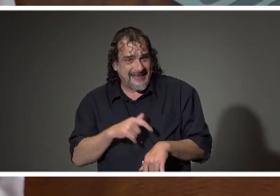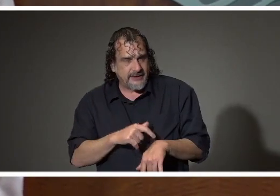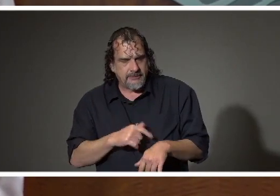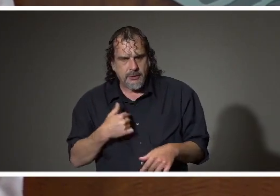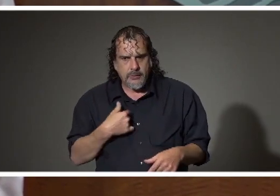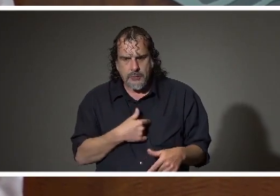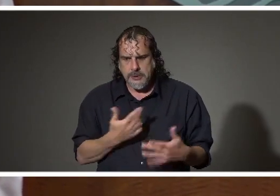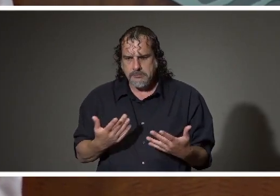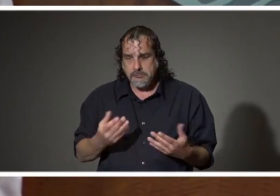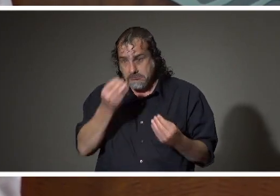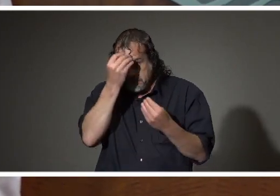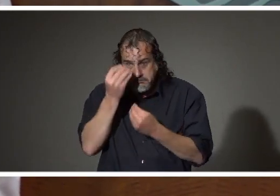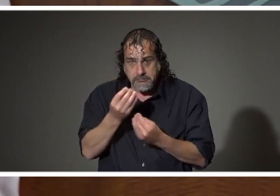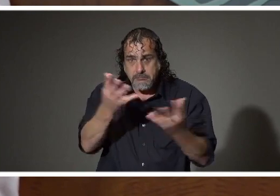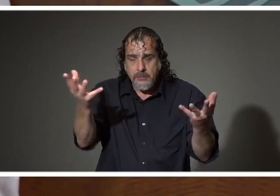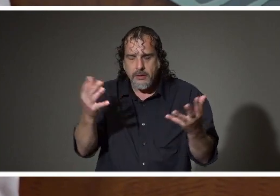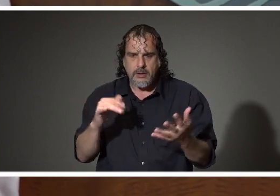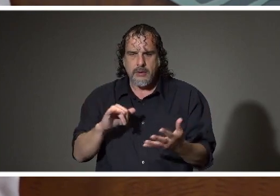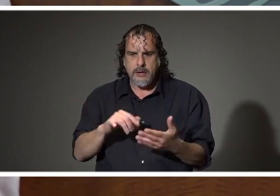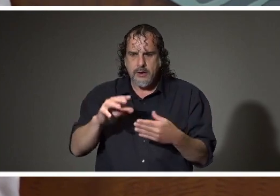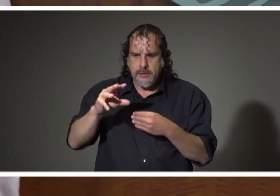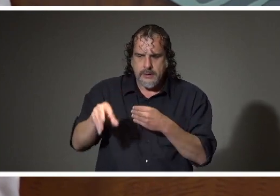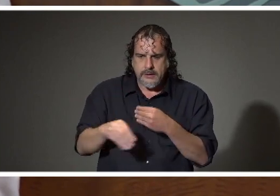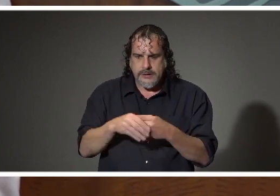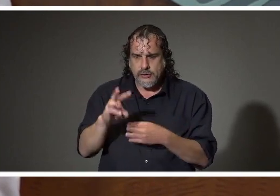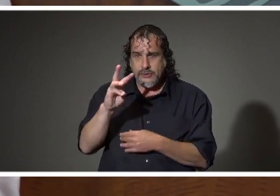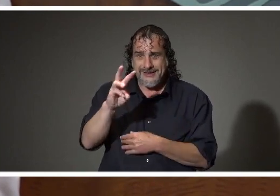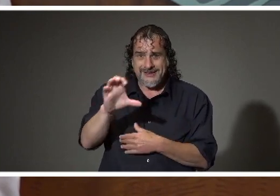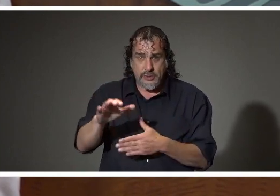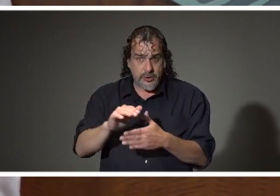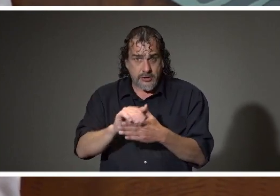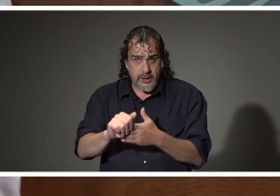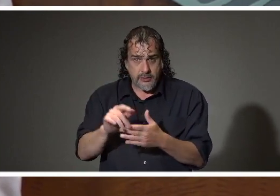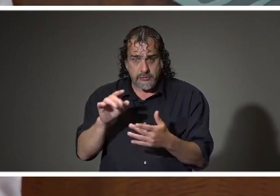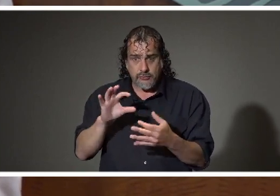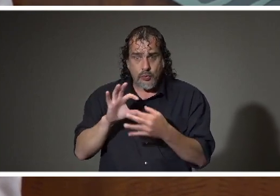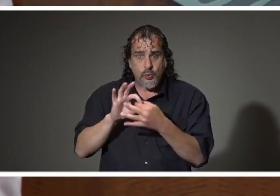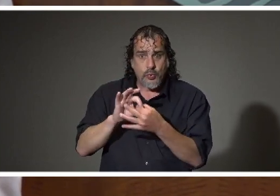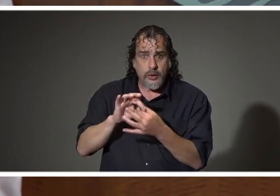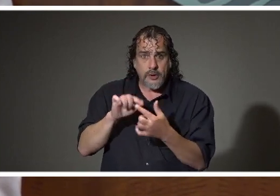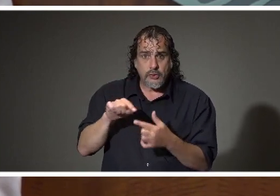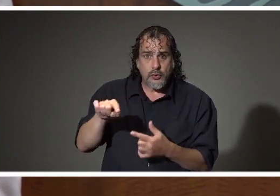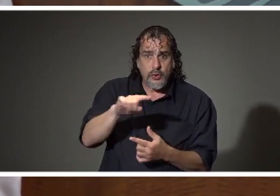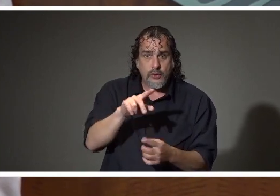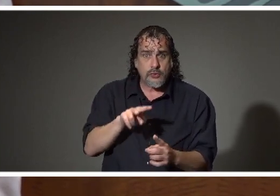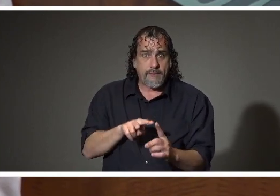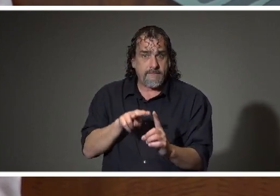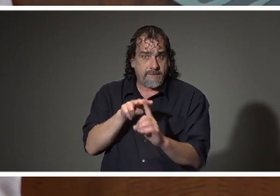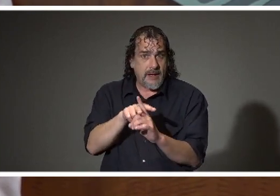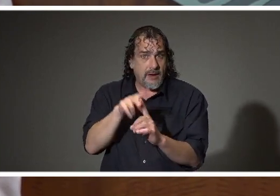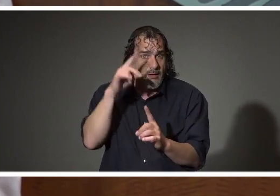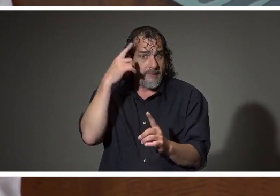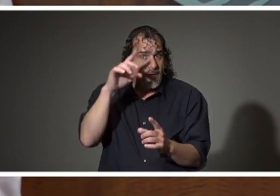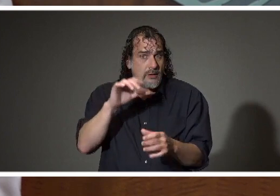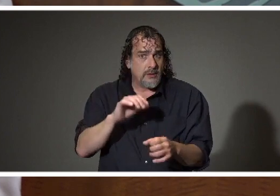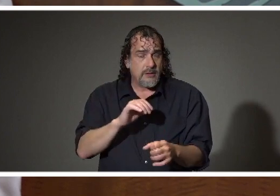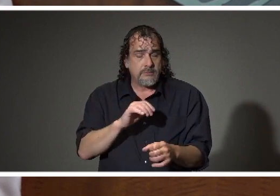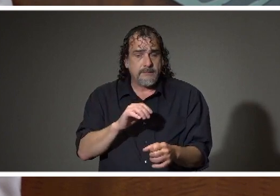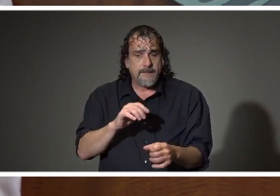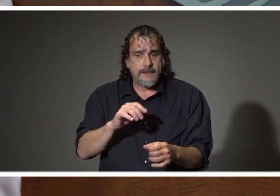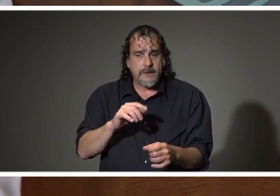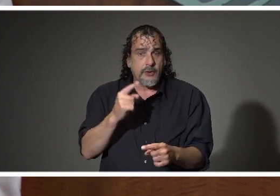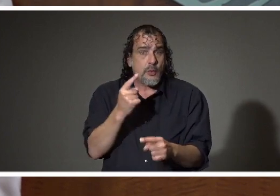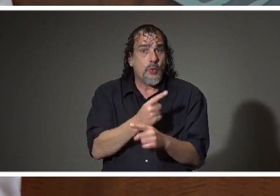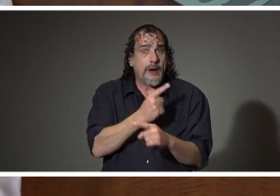we were able to announce that the additional $600 related to those that are eligible for the what we call the